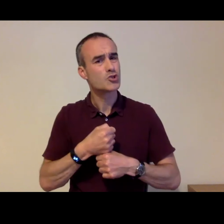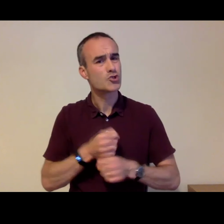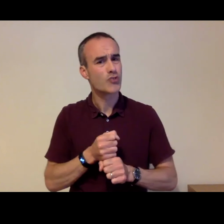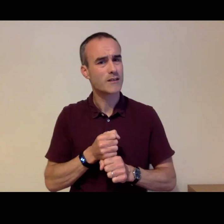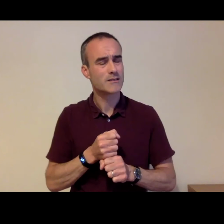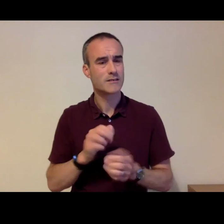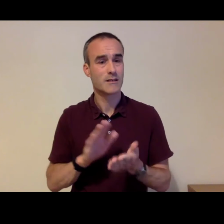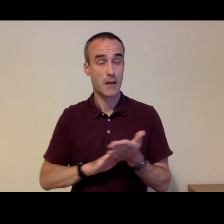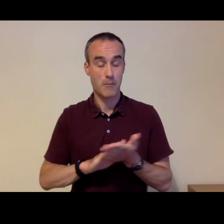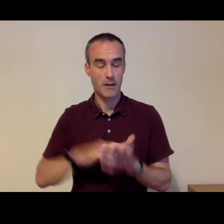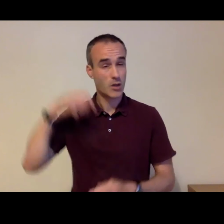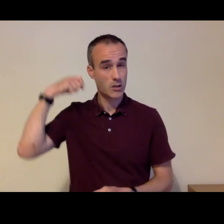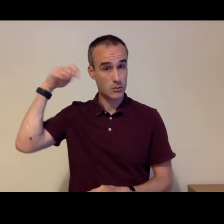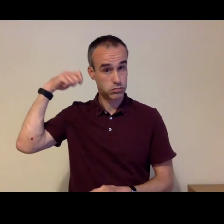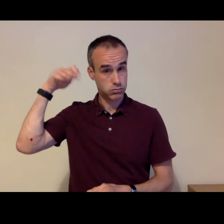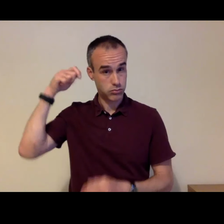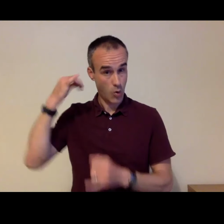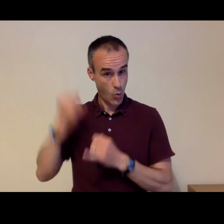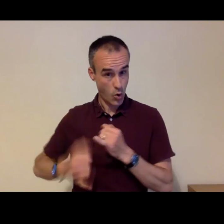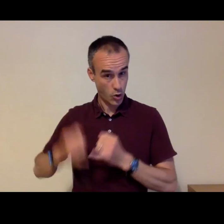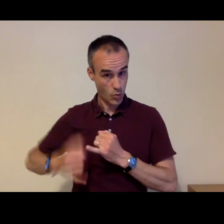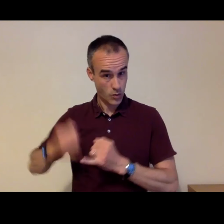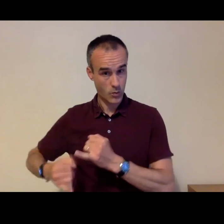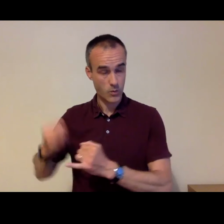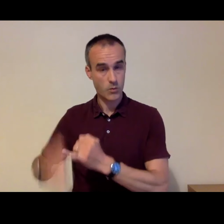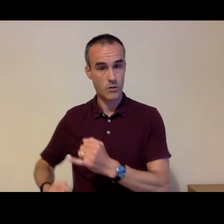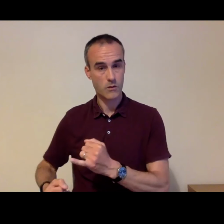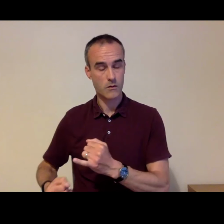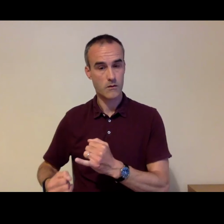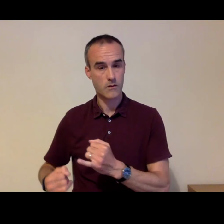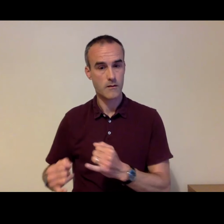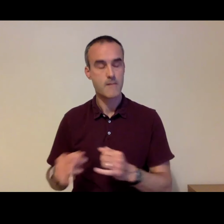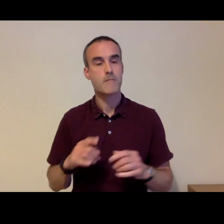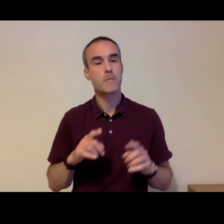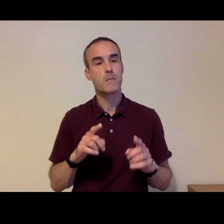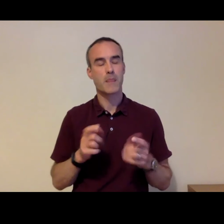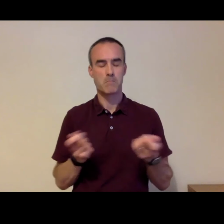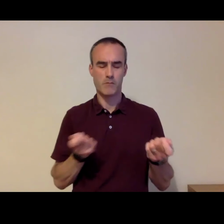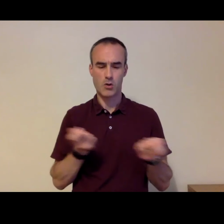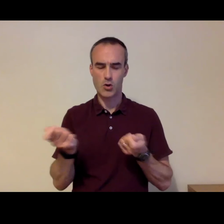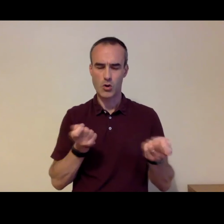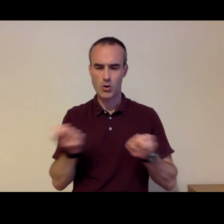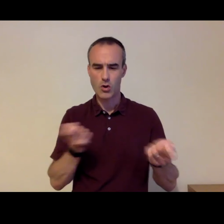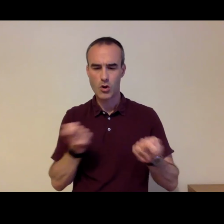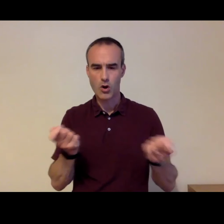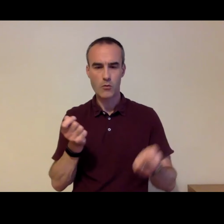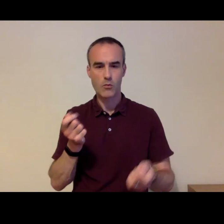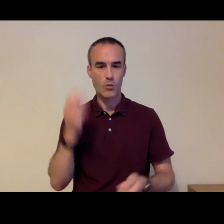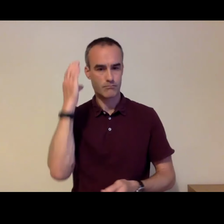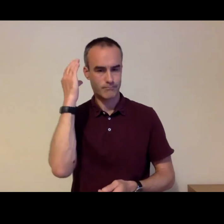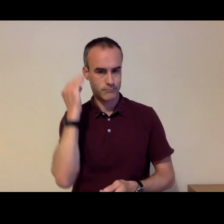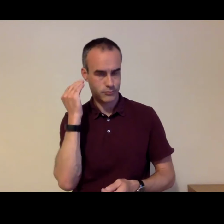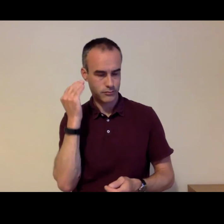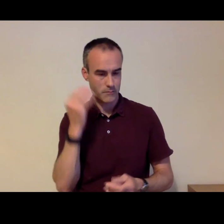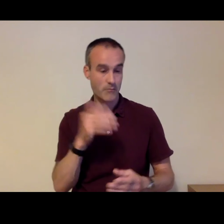feel the ringing getting worse. Dealing with deafness and tinnitus in meetings or social